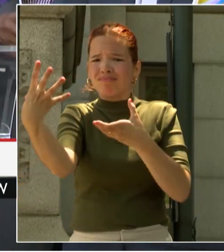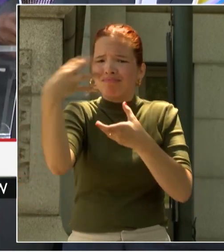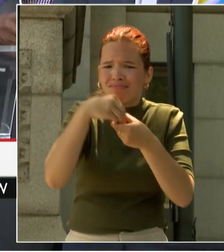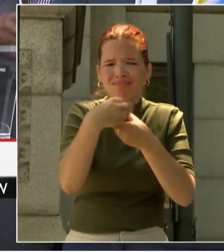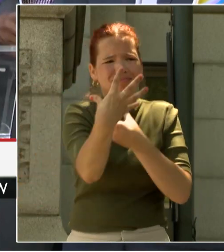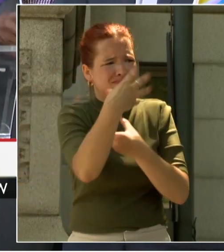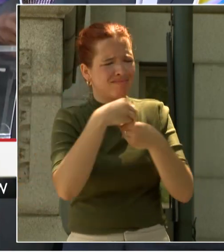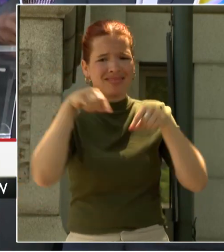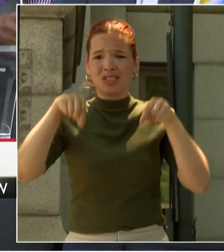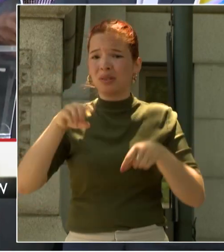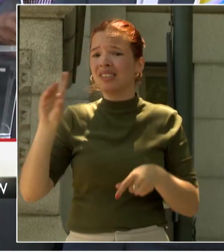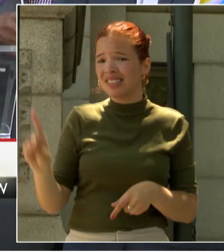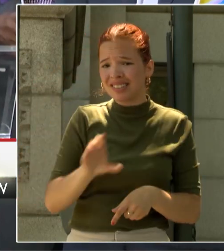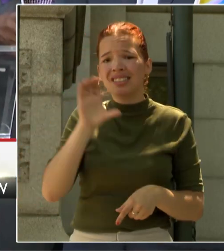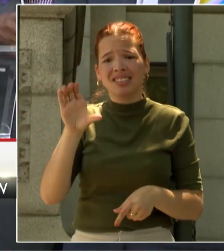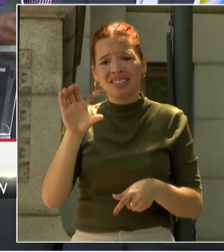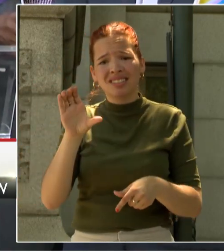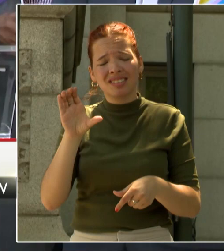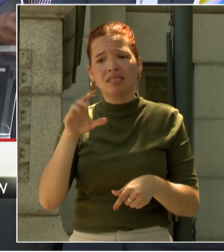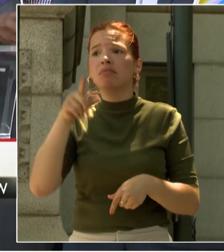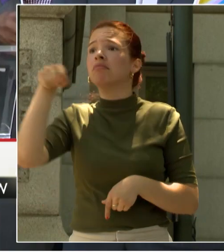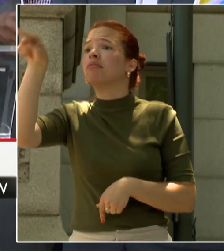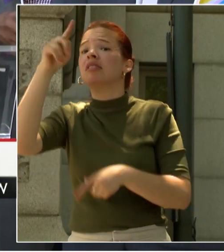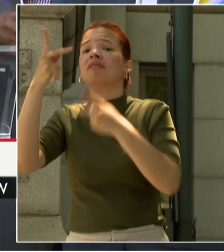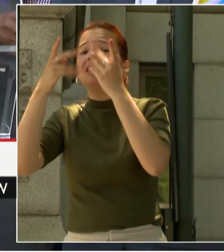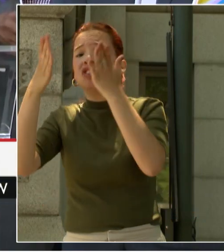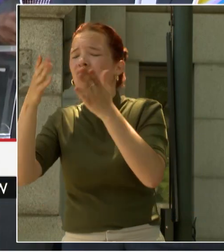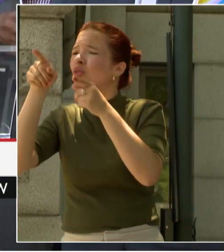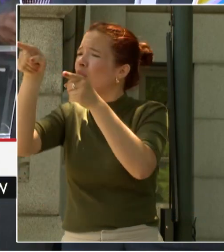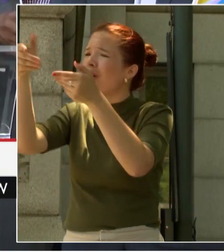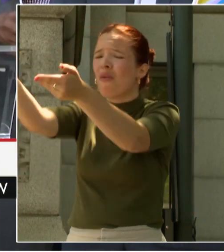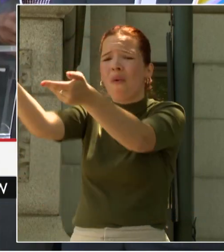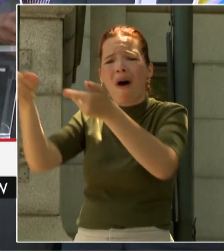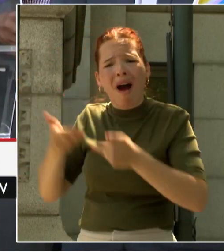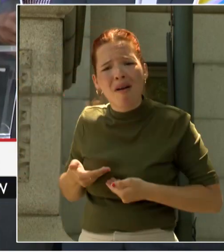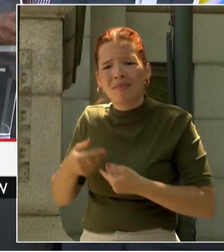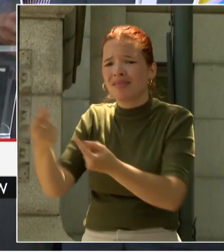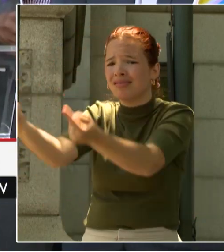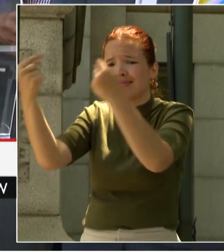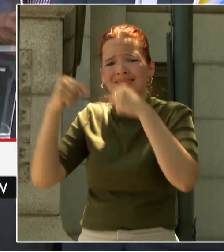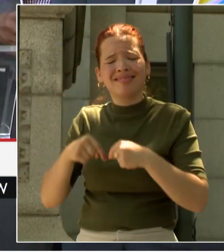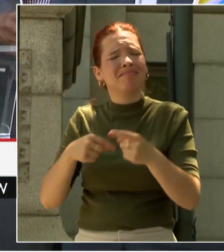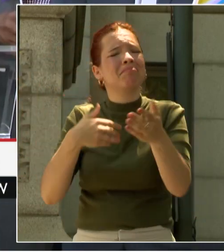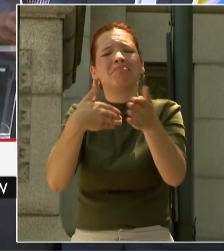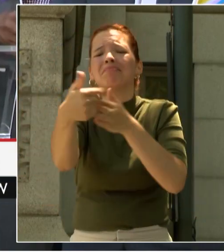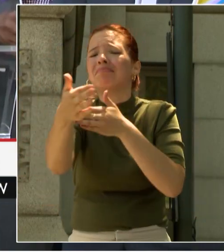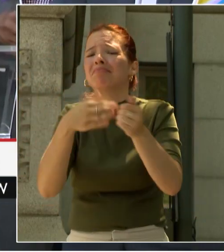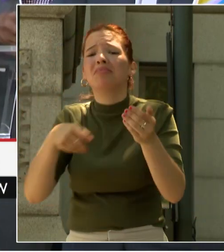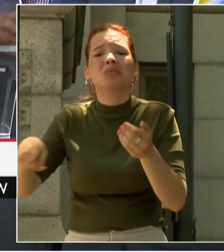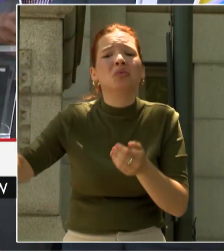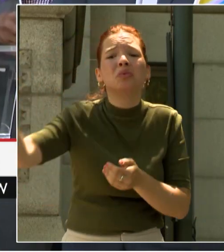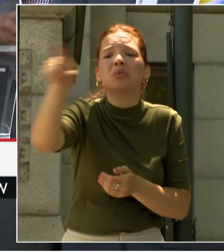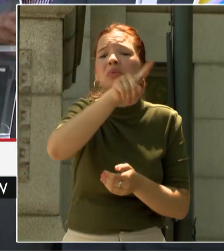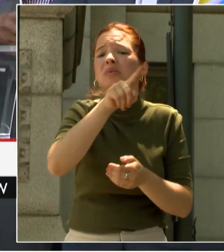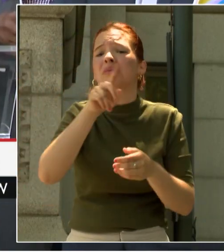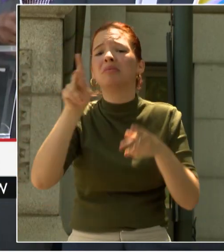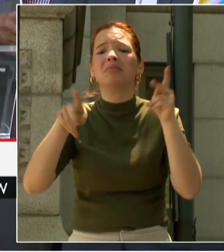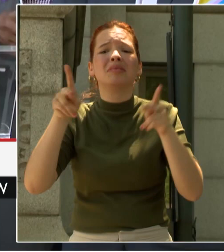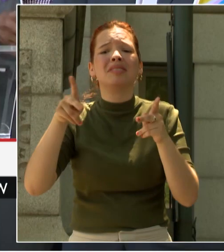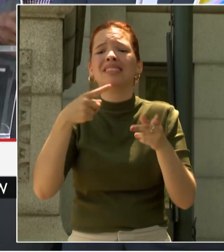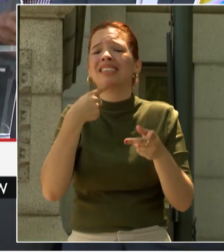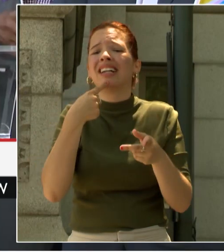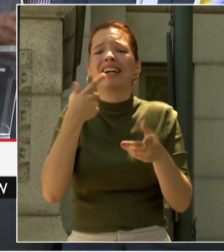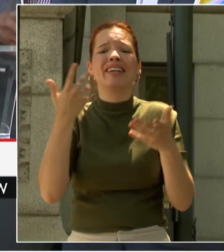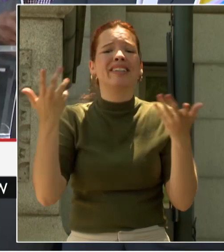Columbia. Every visitor we welcome, irrespective of what anyone may say about whether you're from